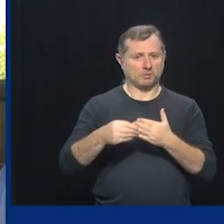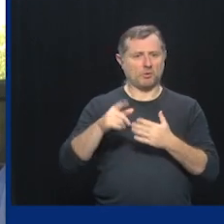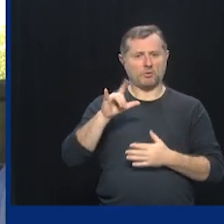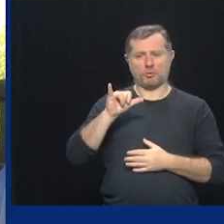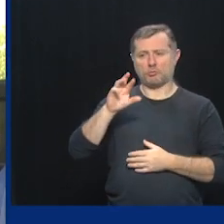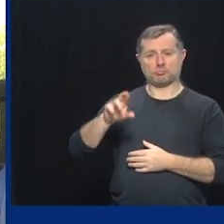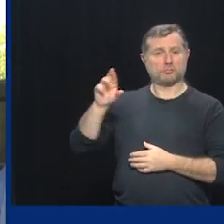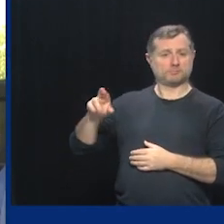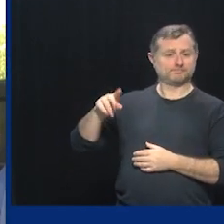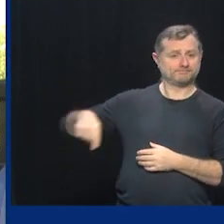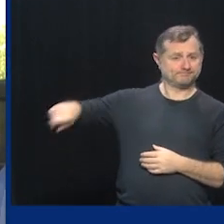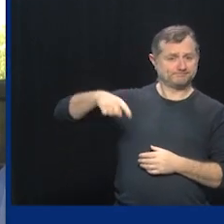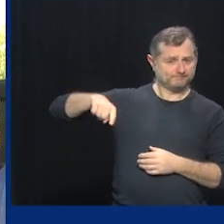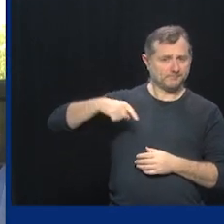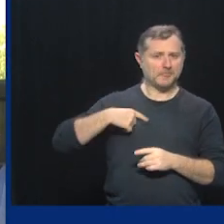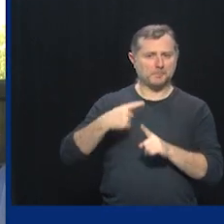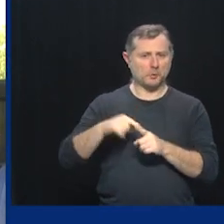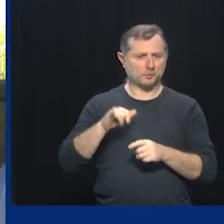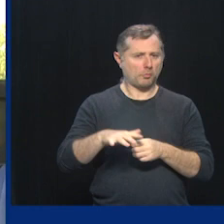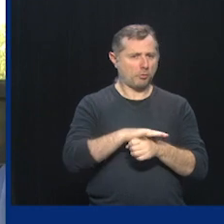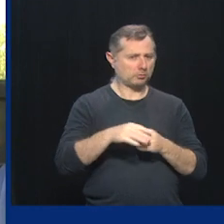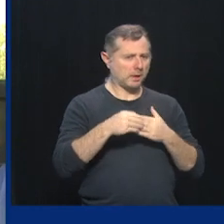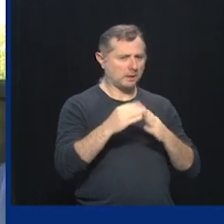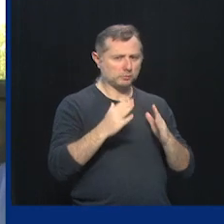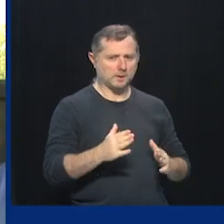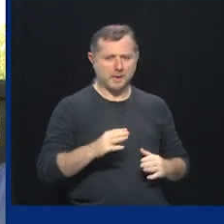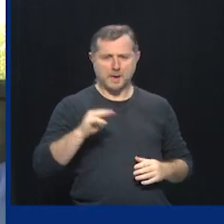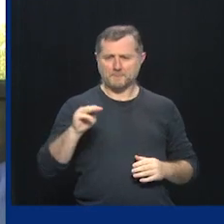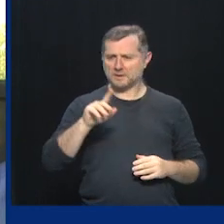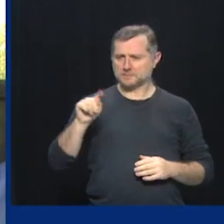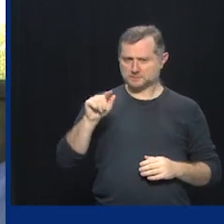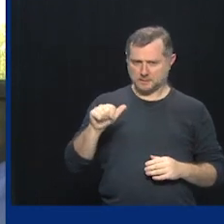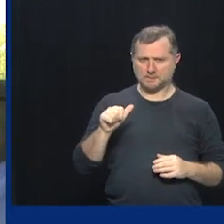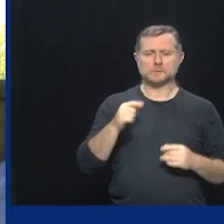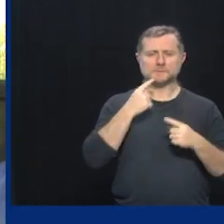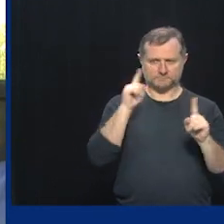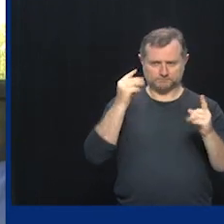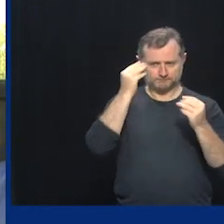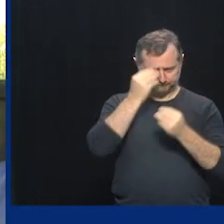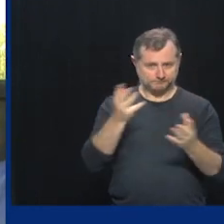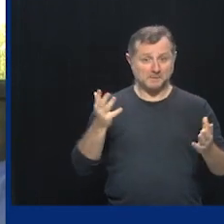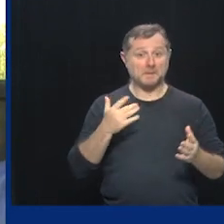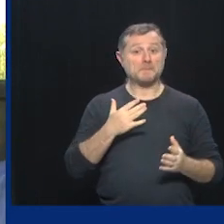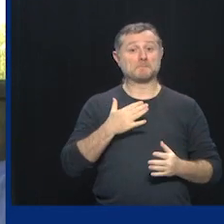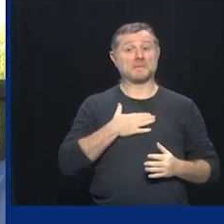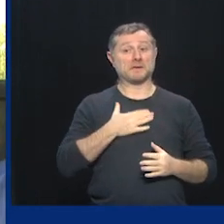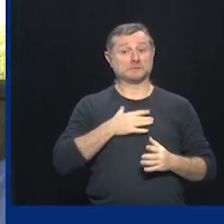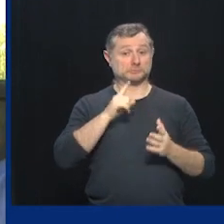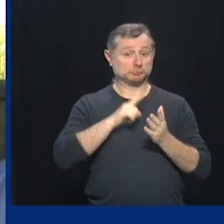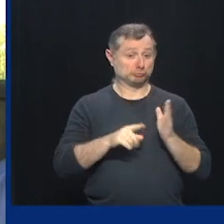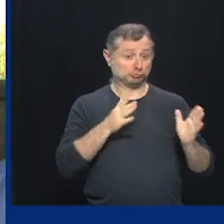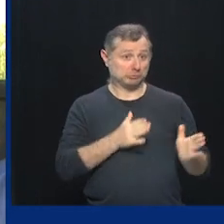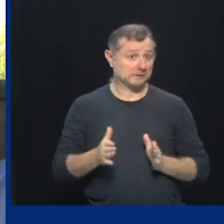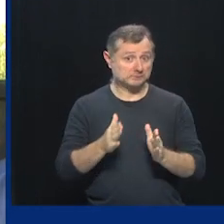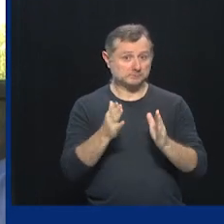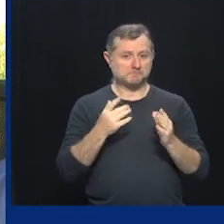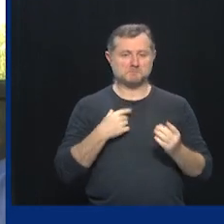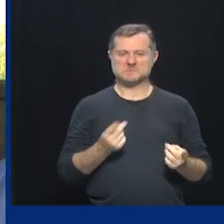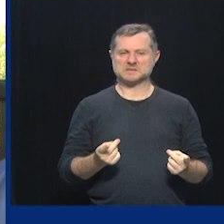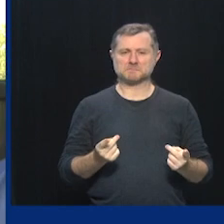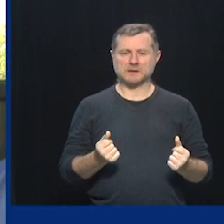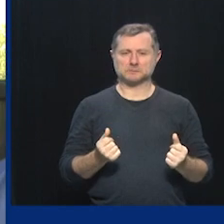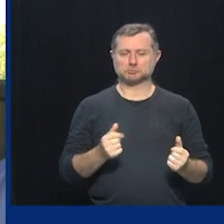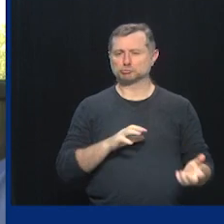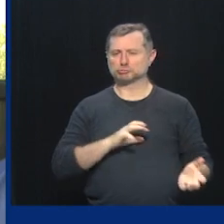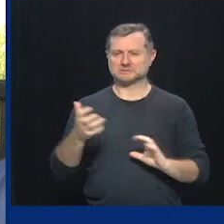local leaders in a few moments in the MTA. But my overall strategy is this. We deal with the immediate crisis. It's